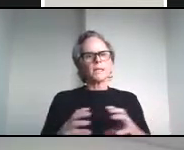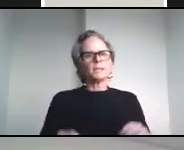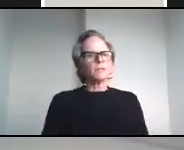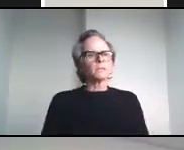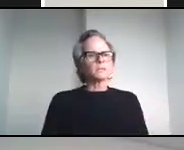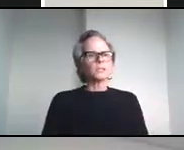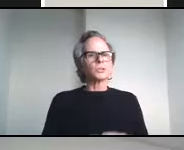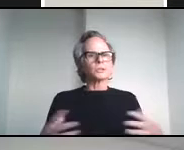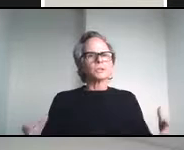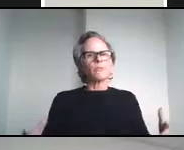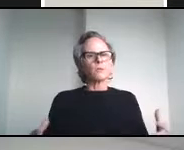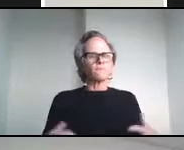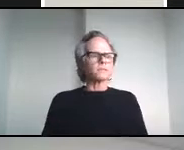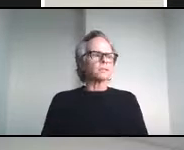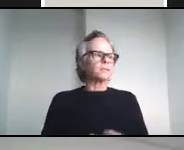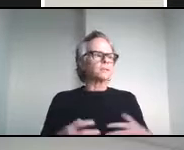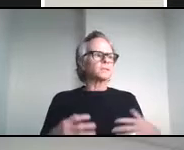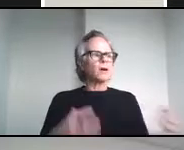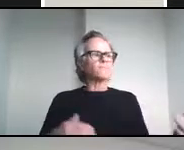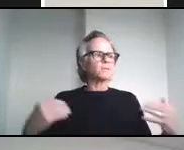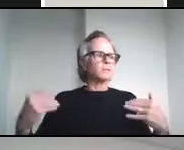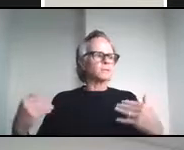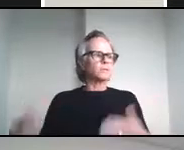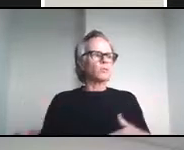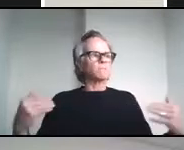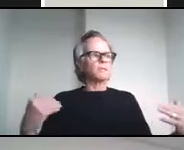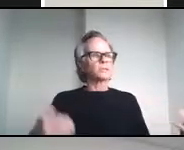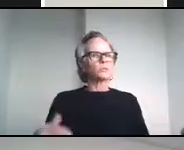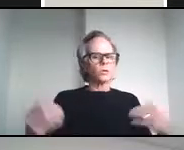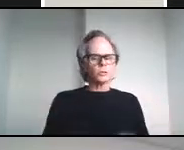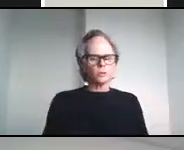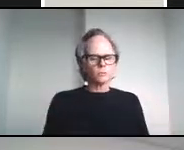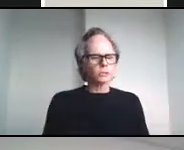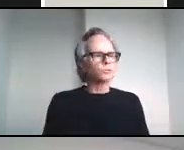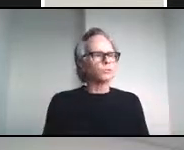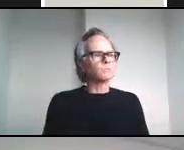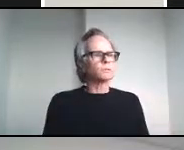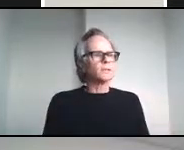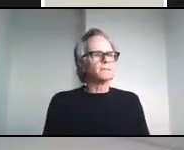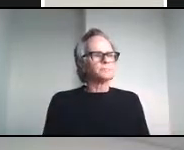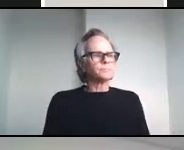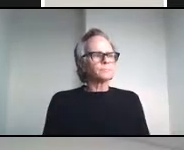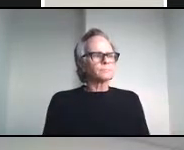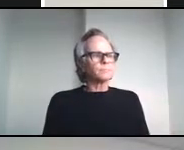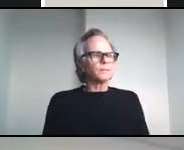one end of it is essentially the support facilities, the office space, the workspace, storage, and restrooms.